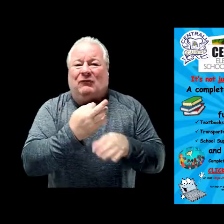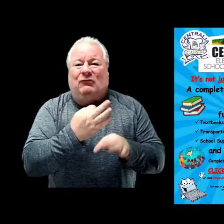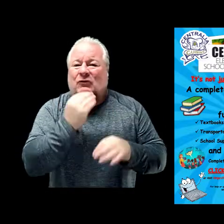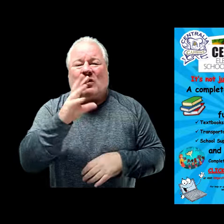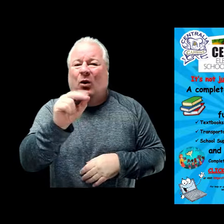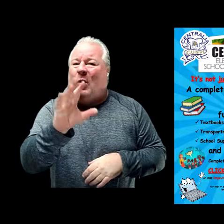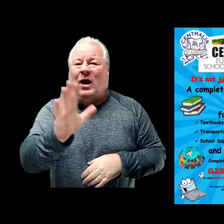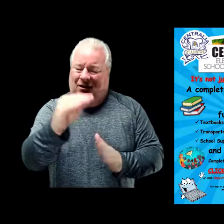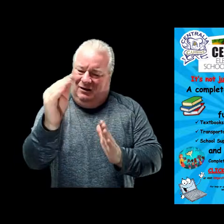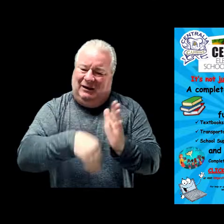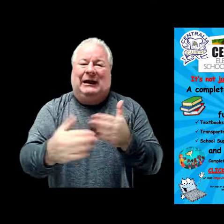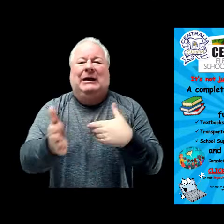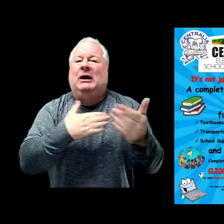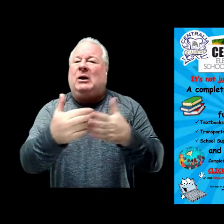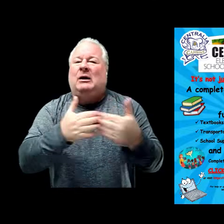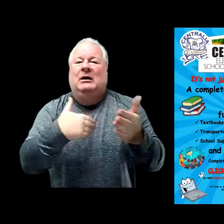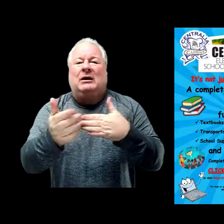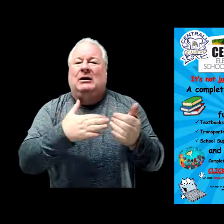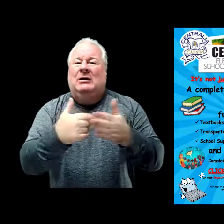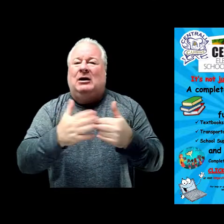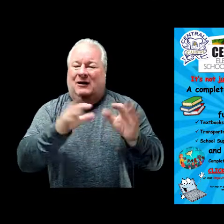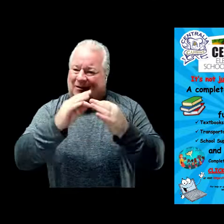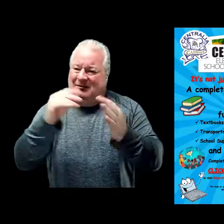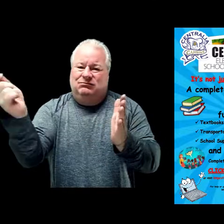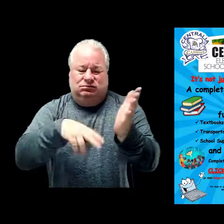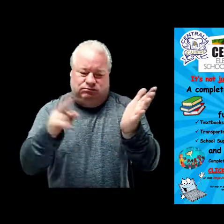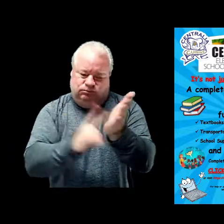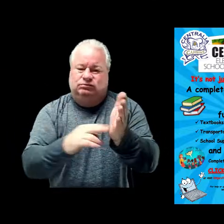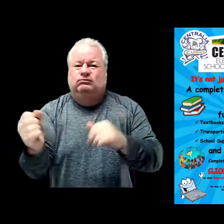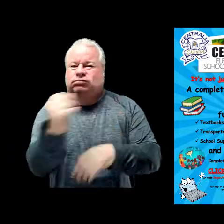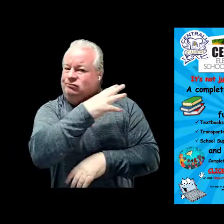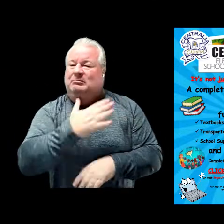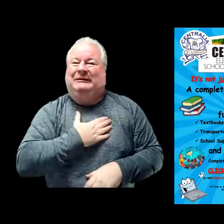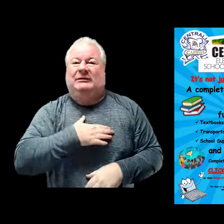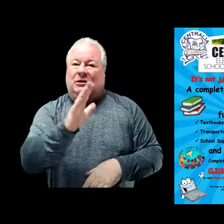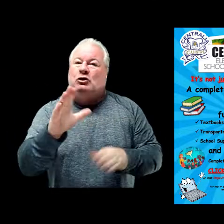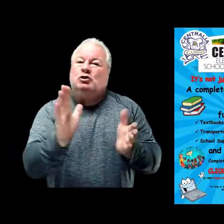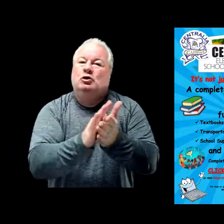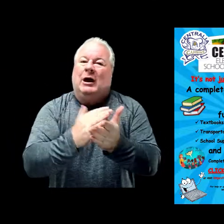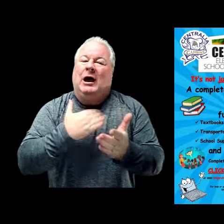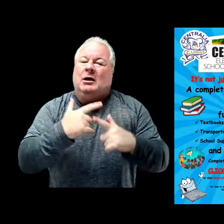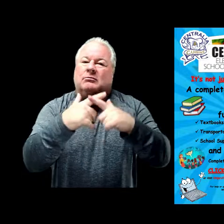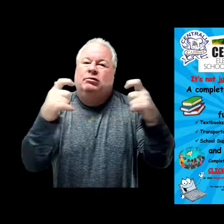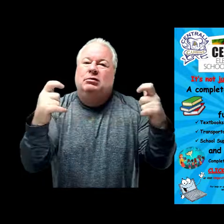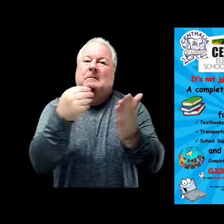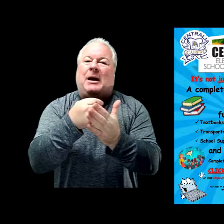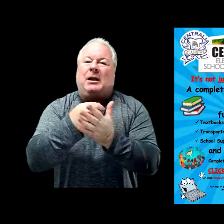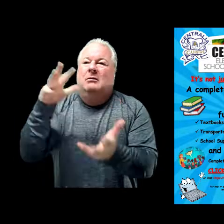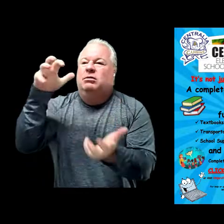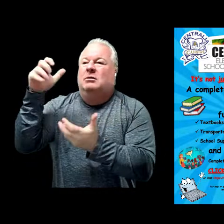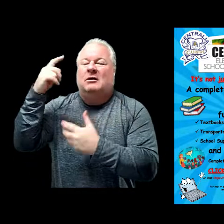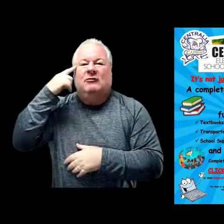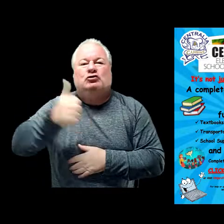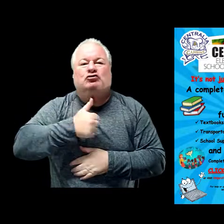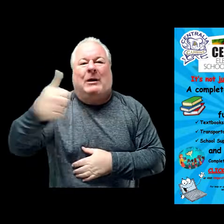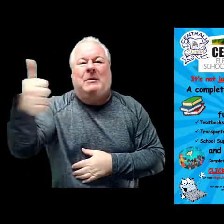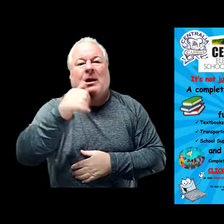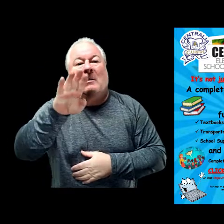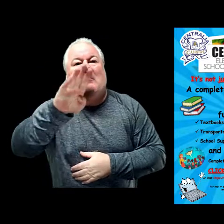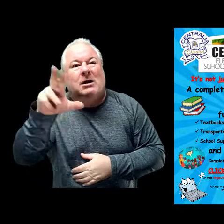family turns in your lunch application, it provides your school, Raymond Temple, with funding for